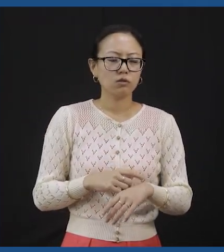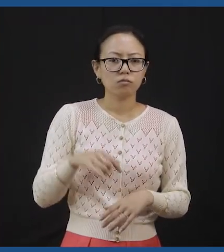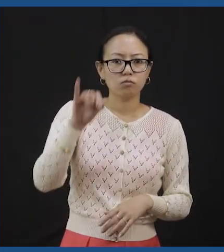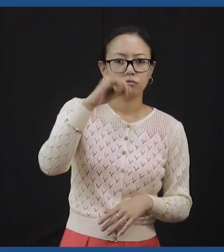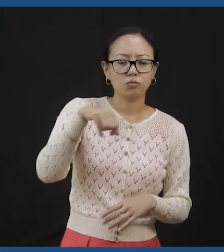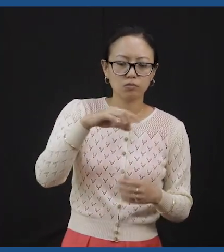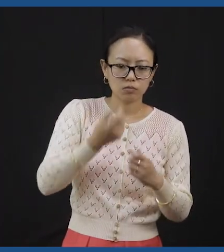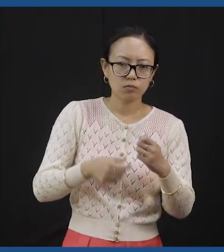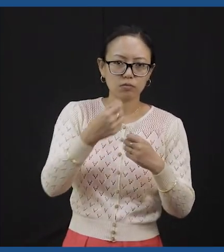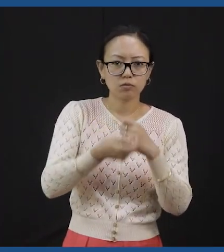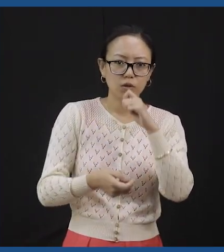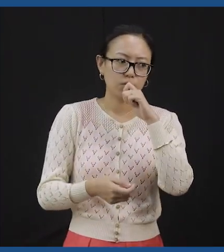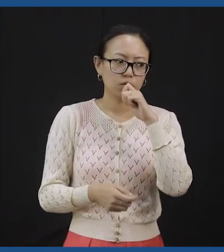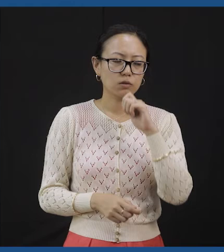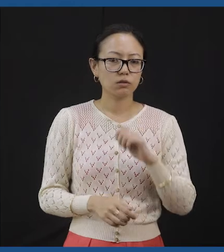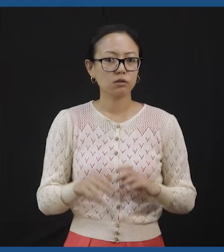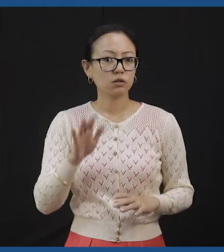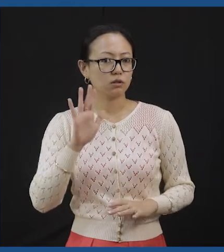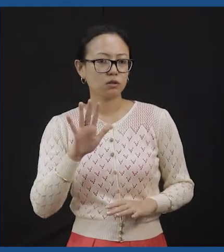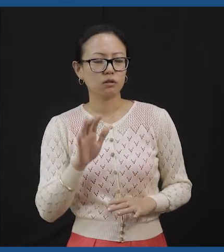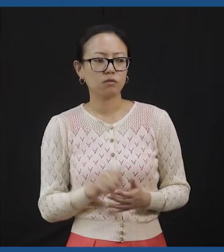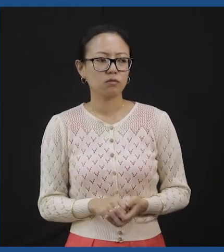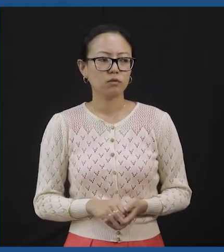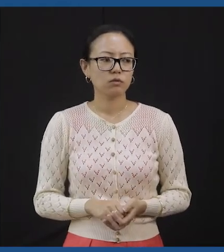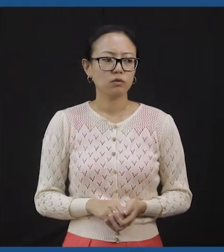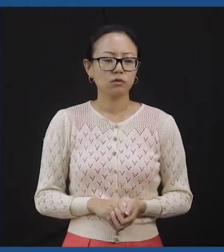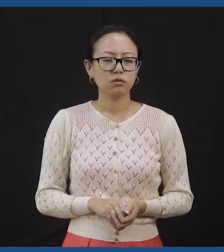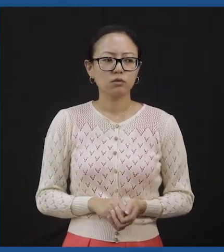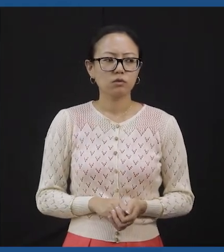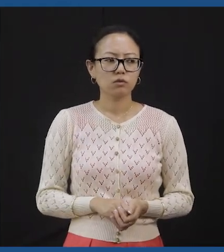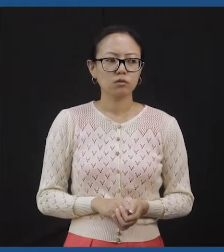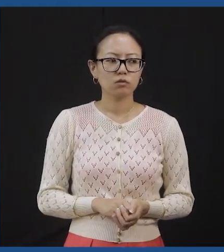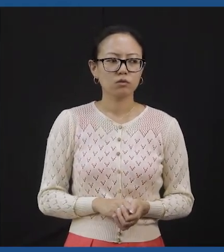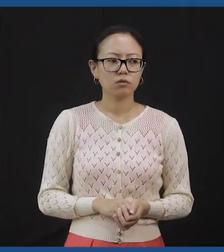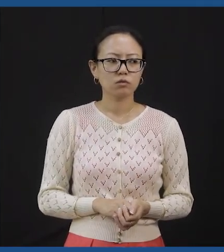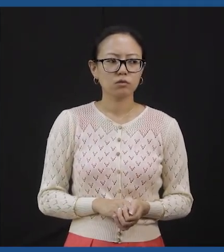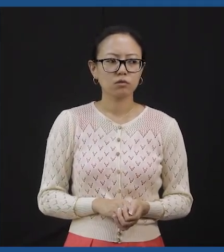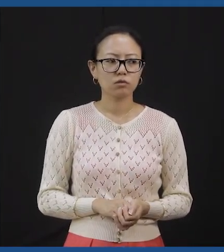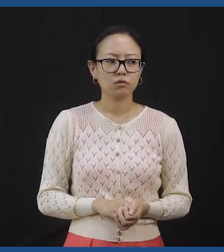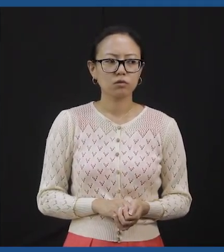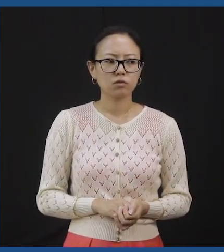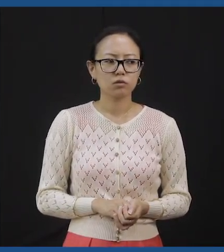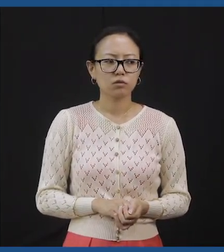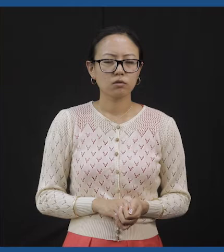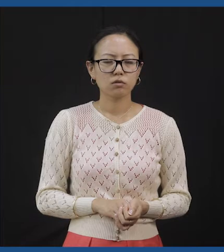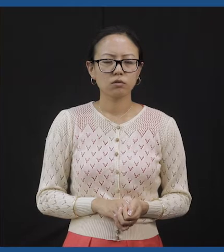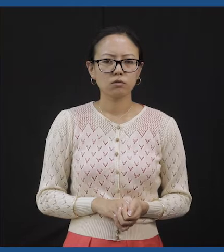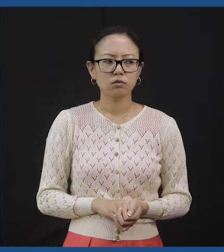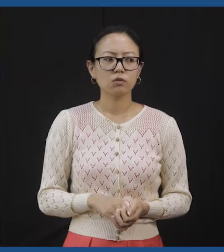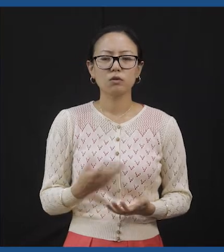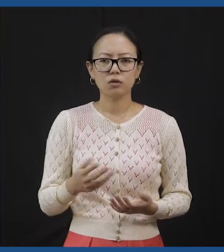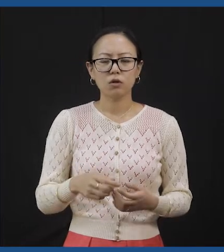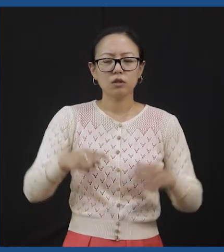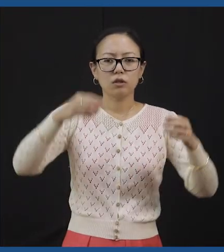had 35 bananas, and at the end of the day, after the end of the day, that is, at